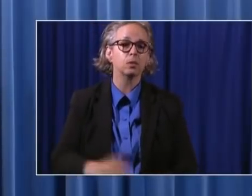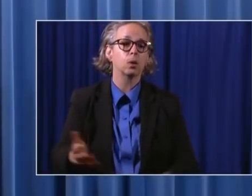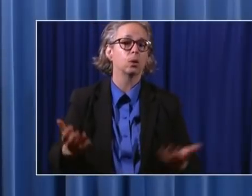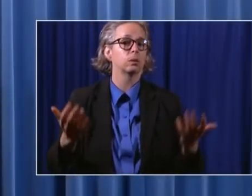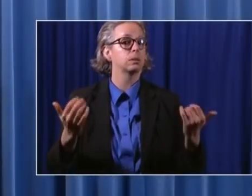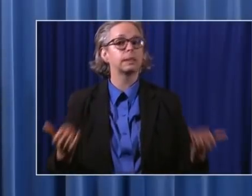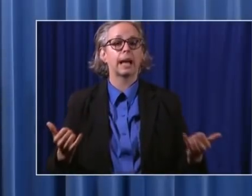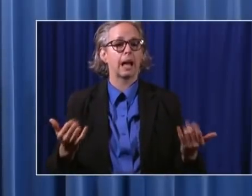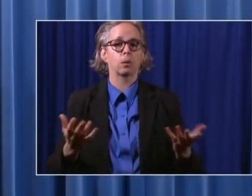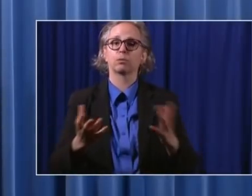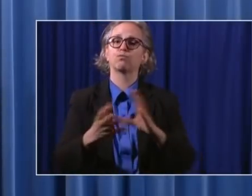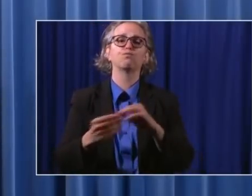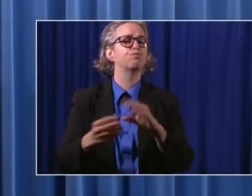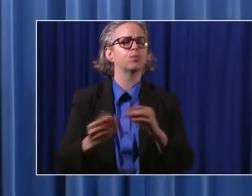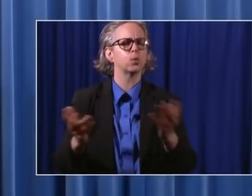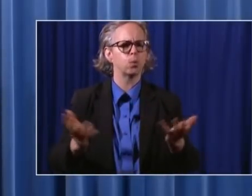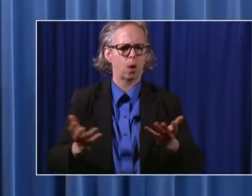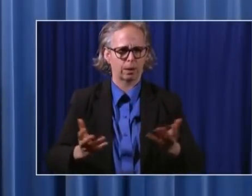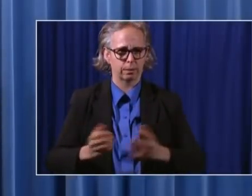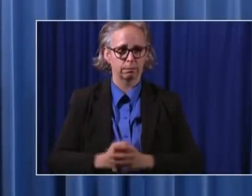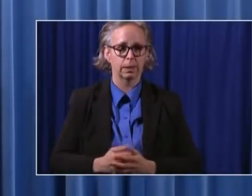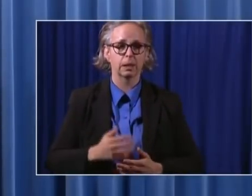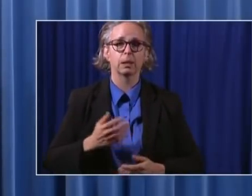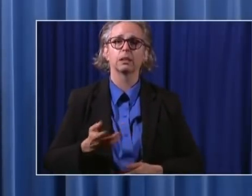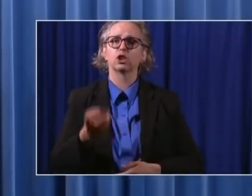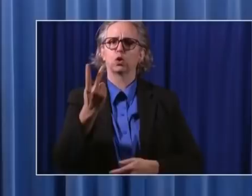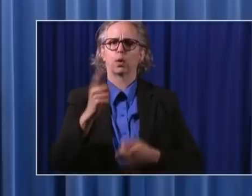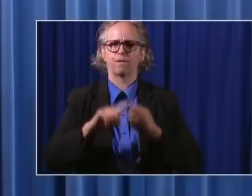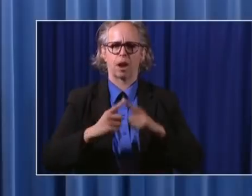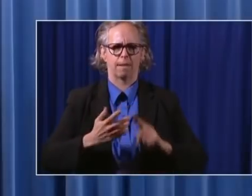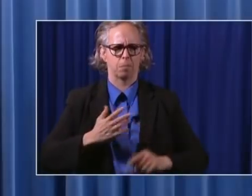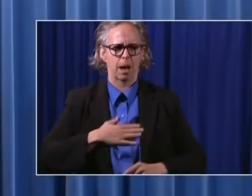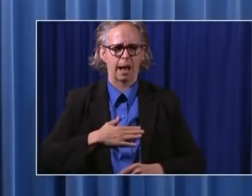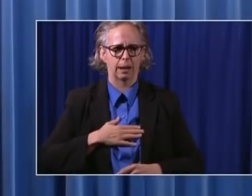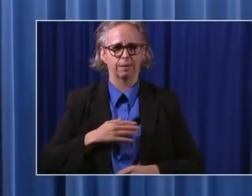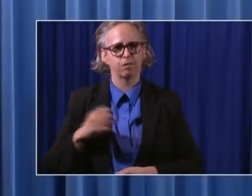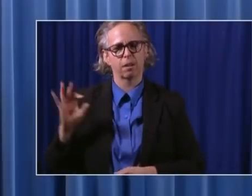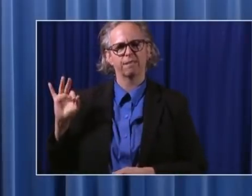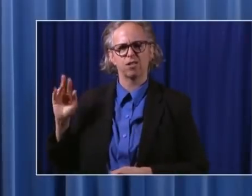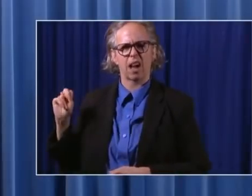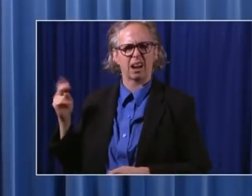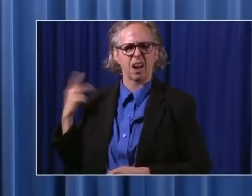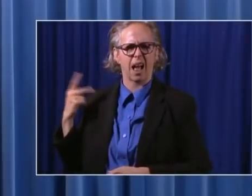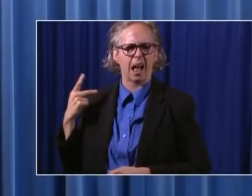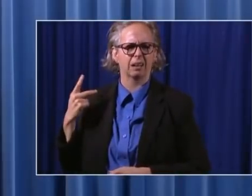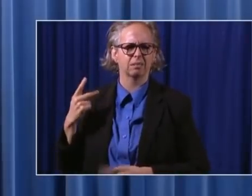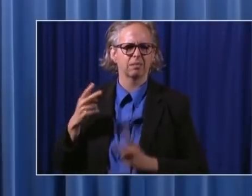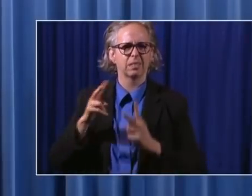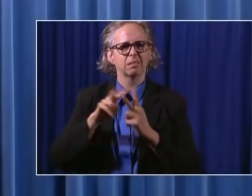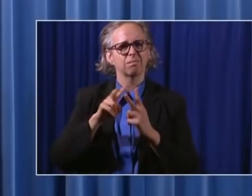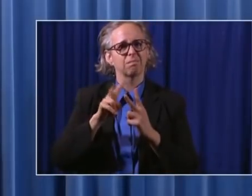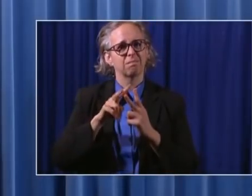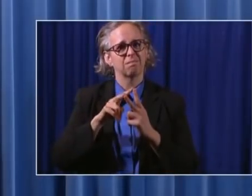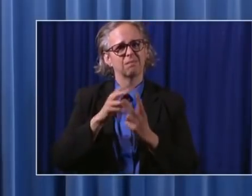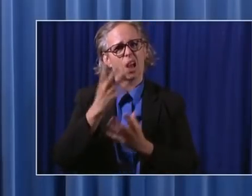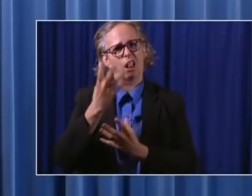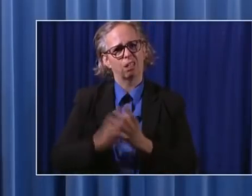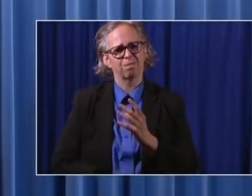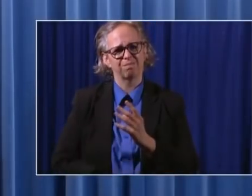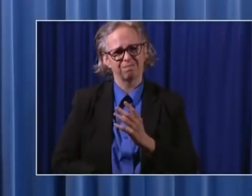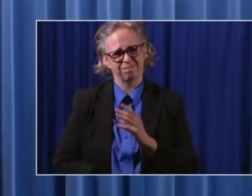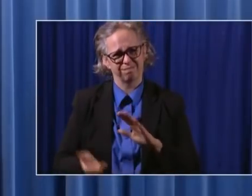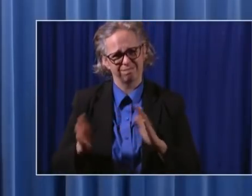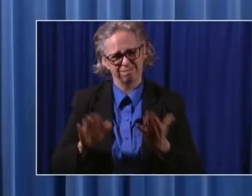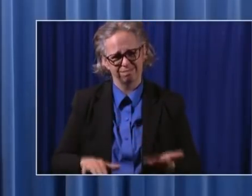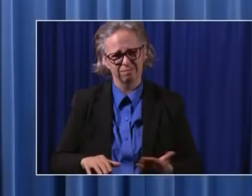about two friends that Fran and I lost this week, Bob Mills and Pat